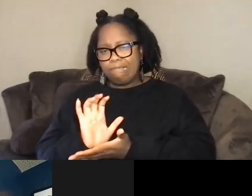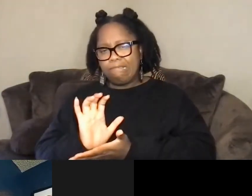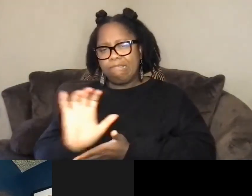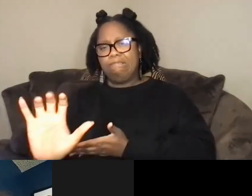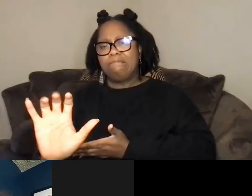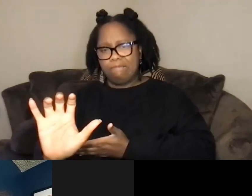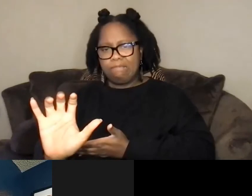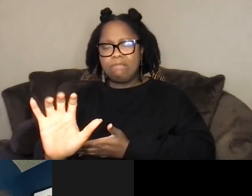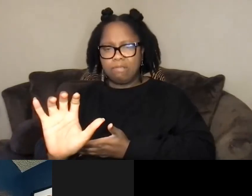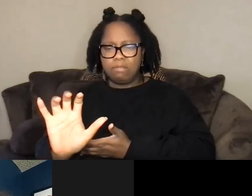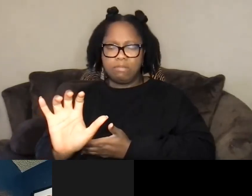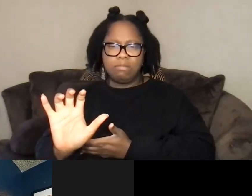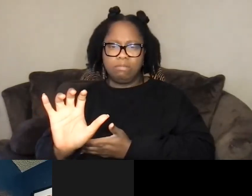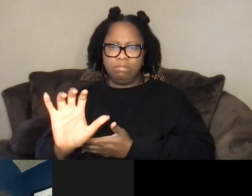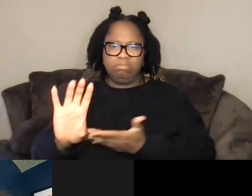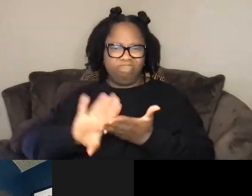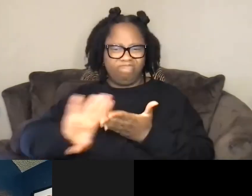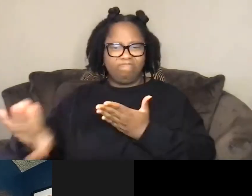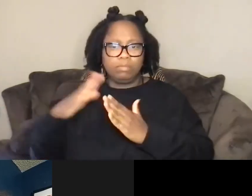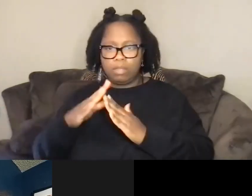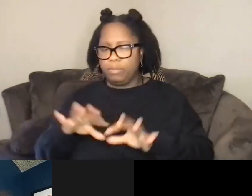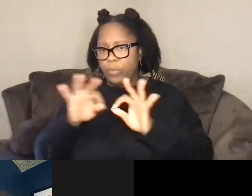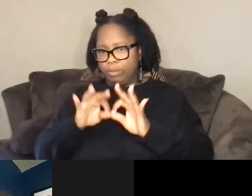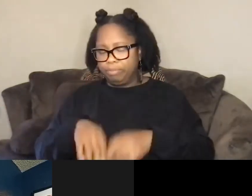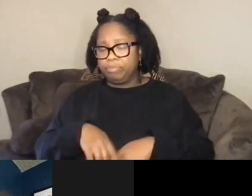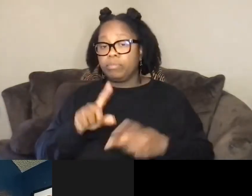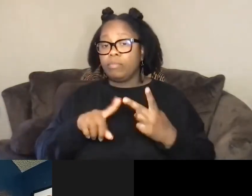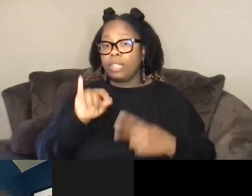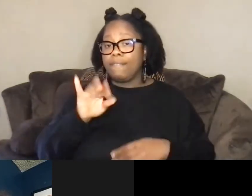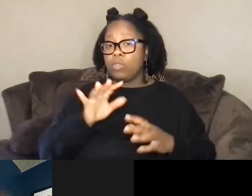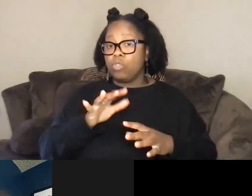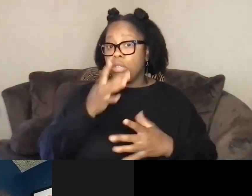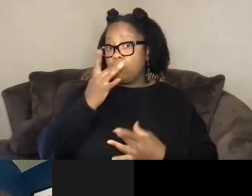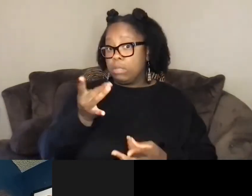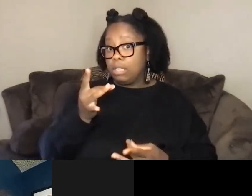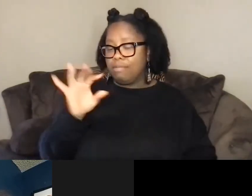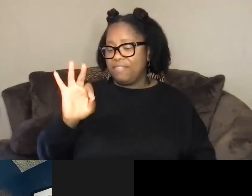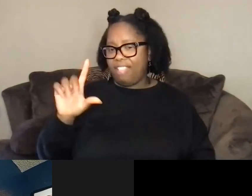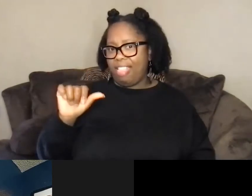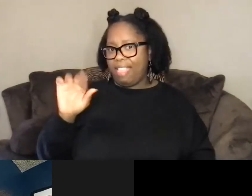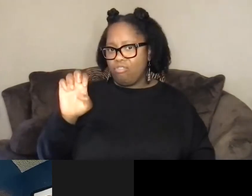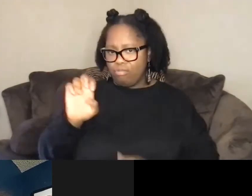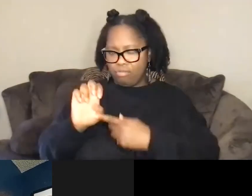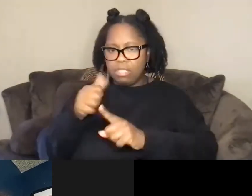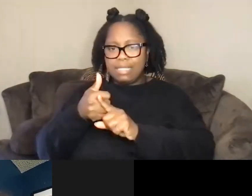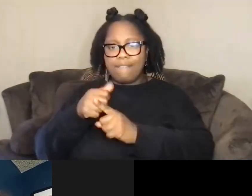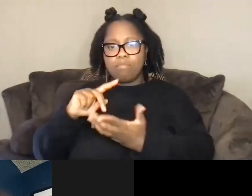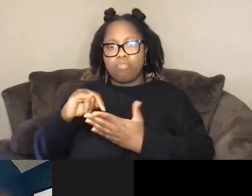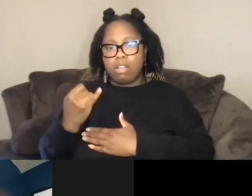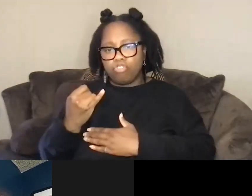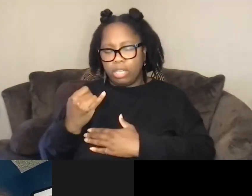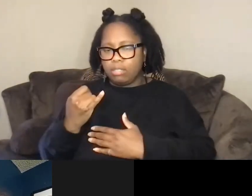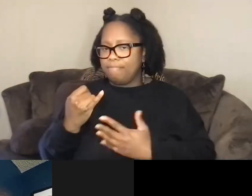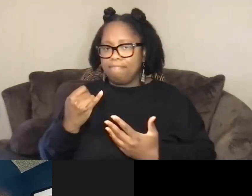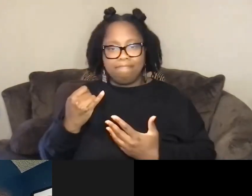And I also want to add, if you're interested, Flair is a project. We don't actually